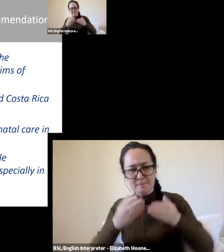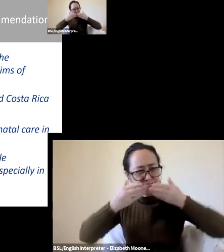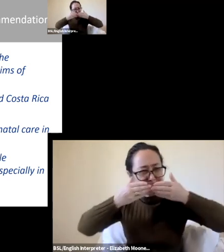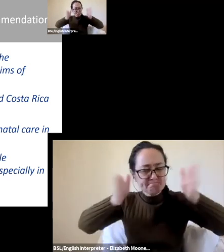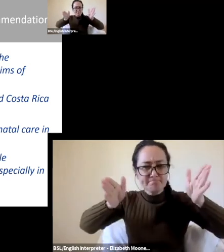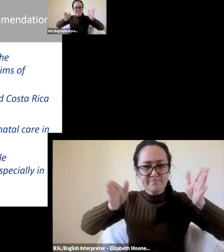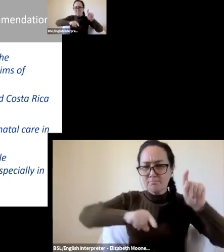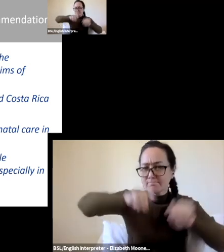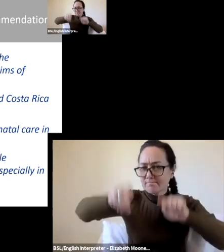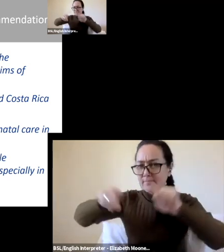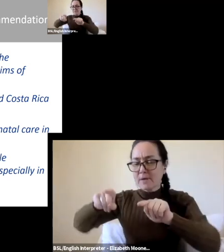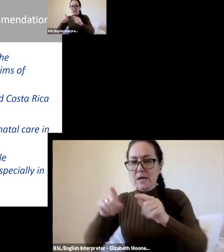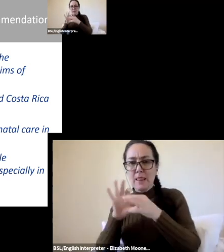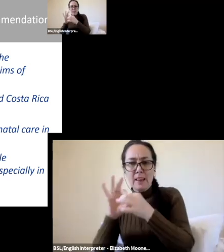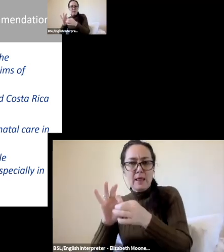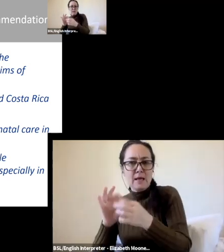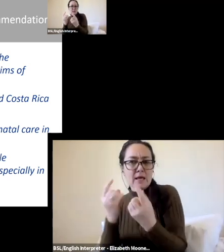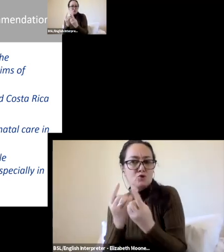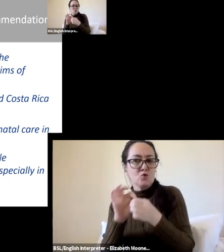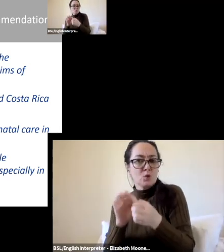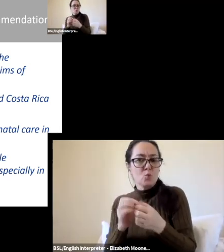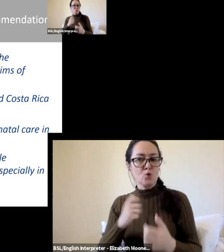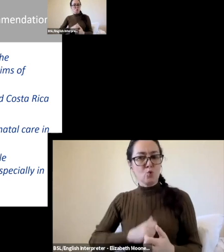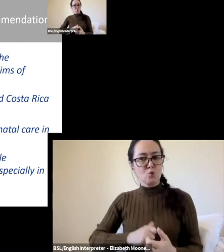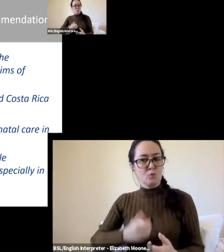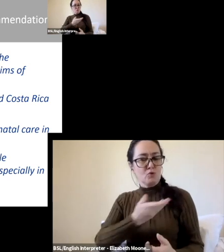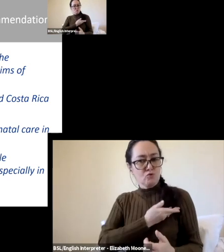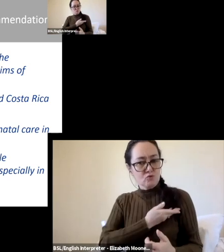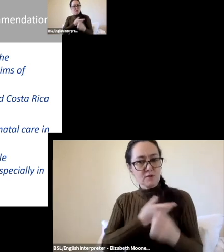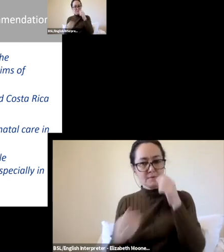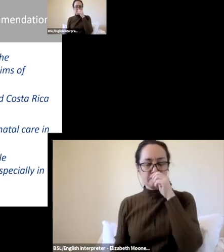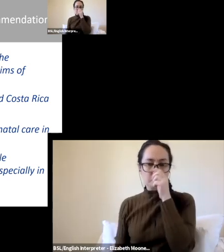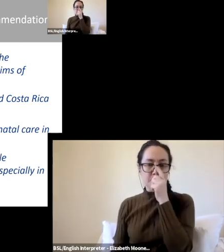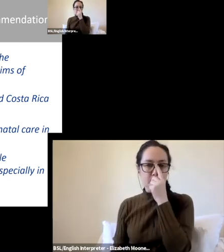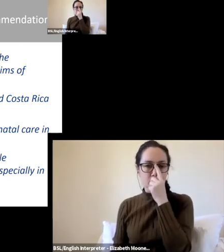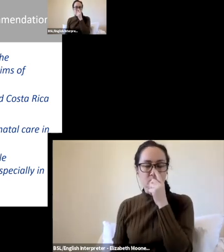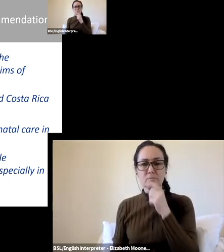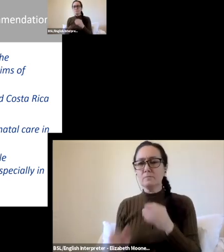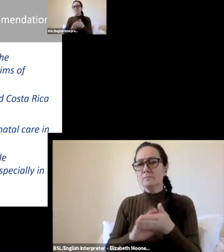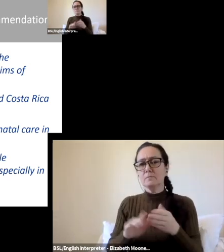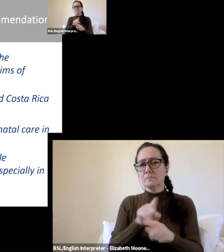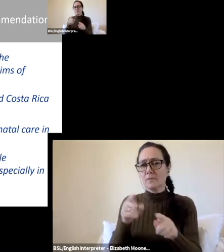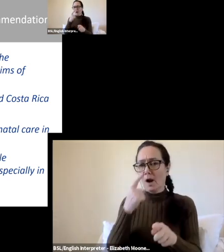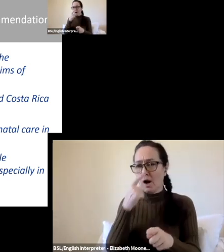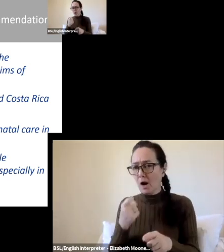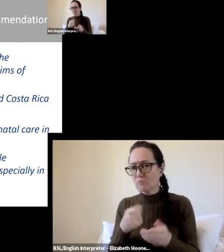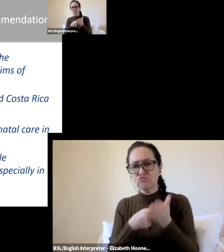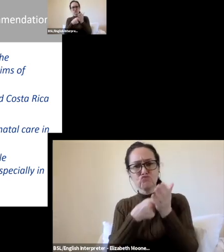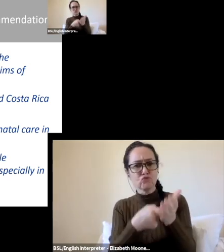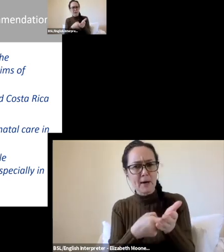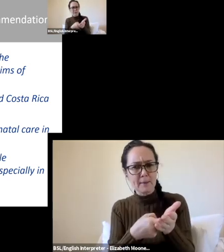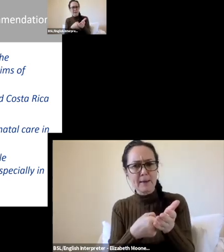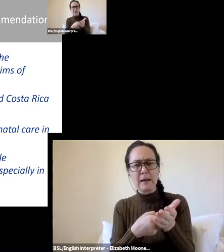and make recommendations at the normative level, so wanting to change a law,